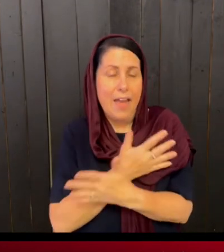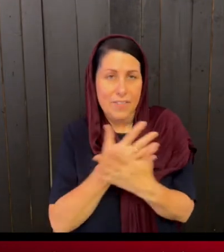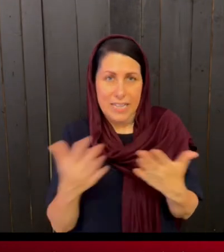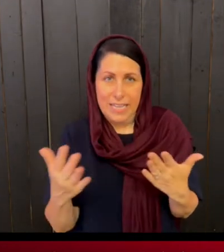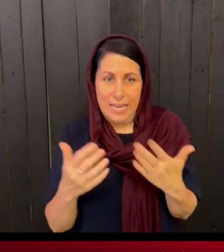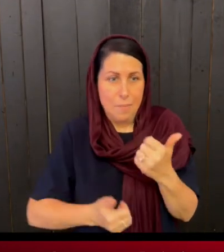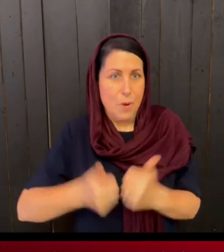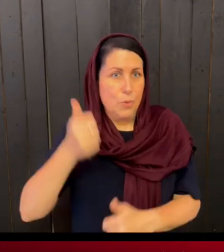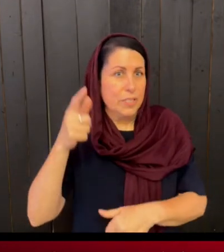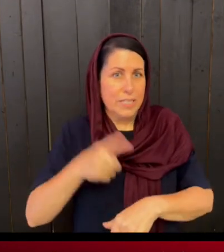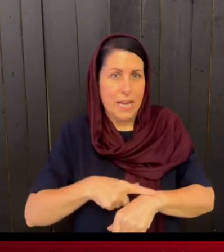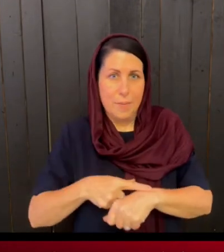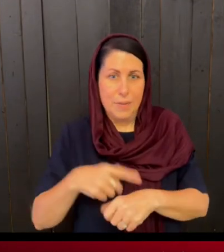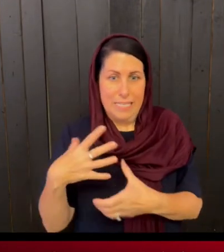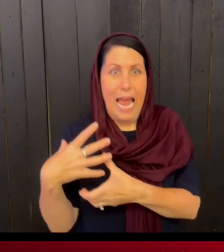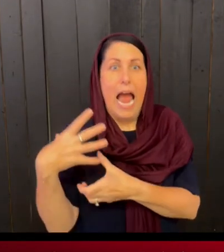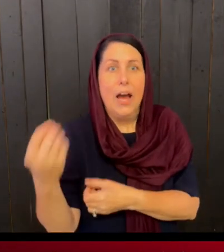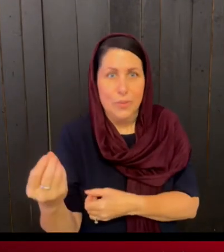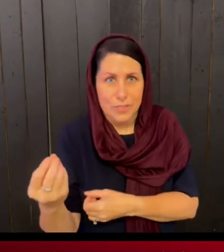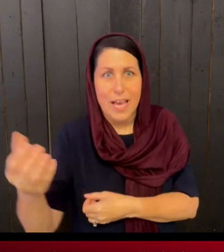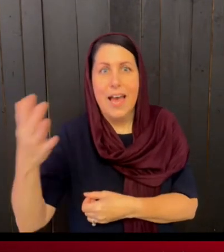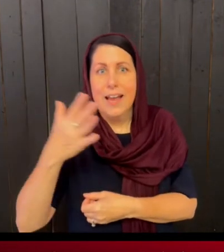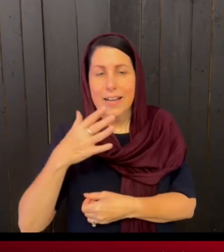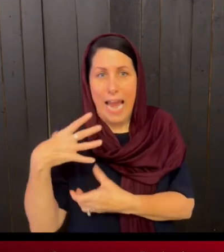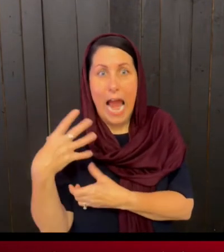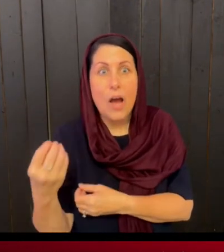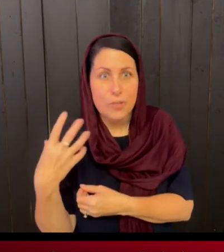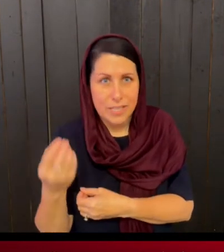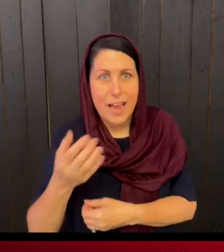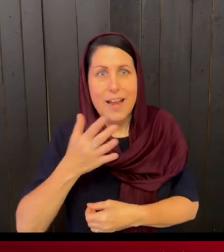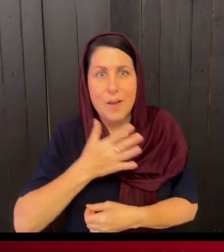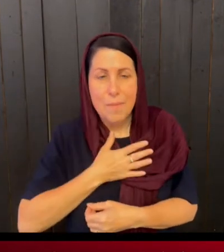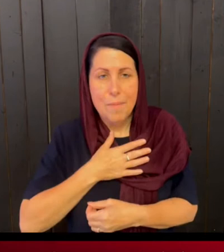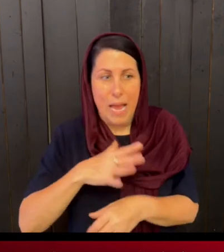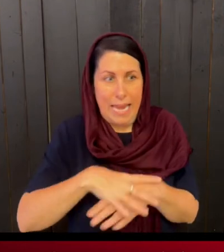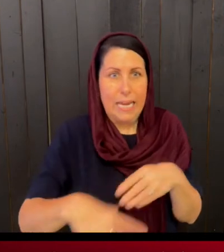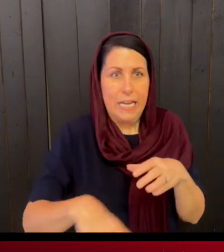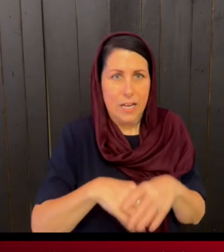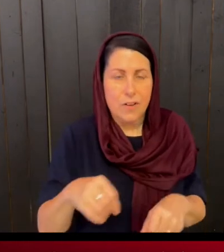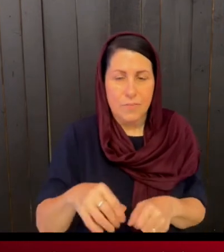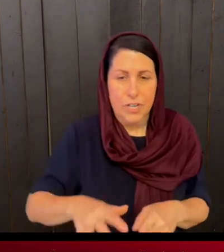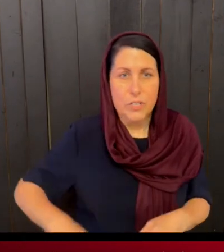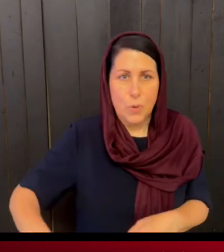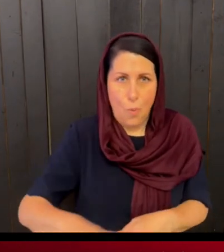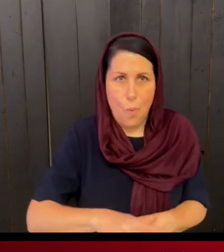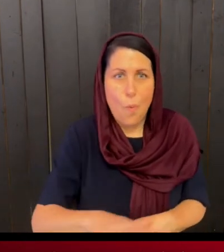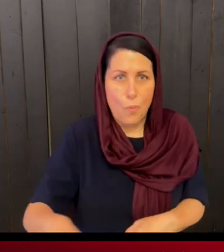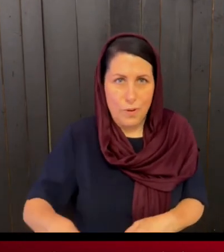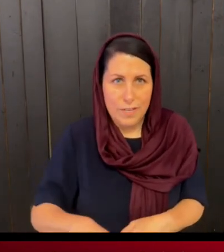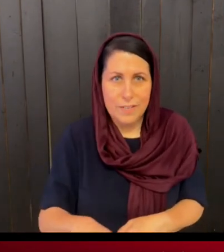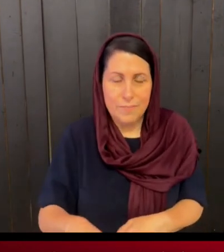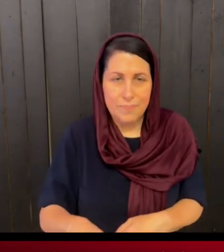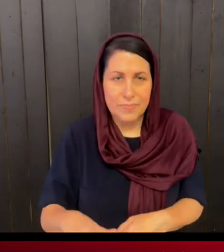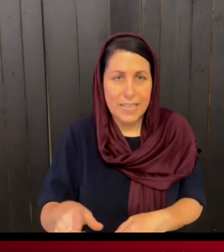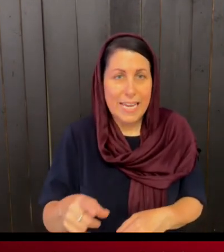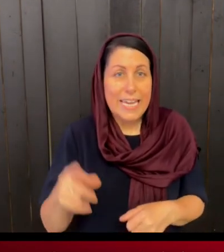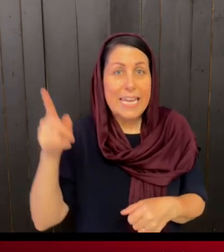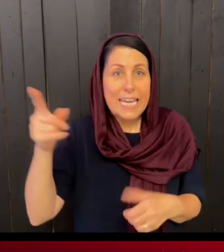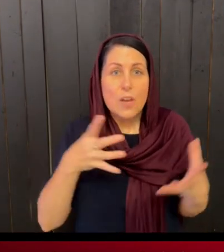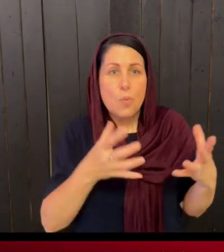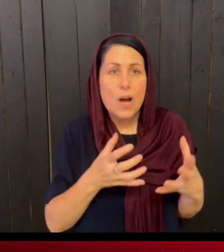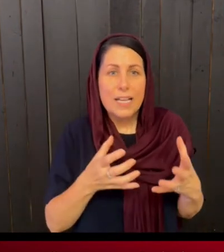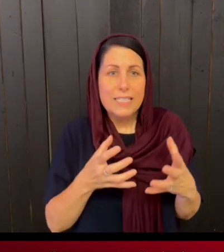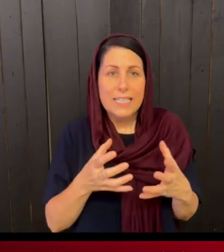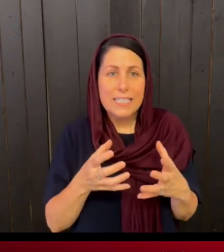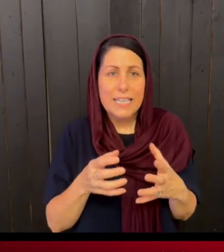time. But sometimes he wants us to stretch us even further outside our comfort zone, and then further outside our comfort zone. And if we're